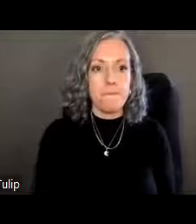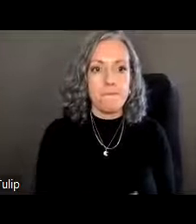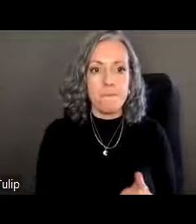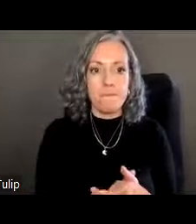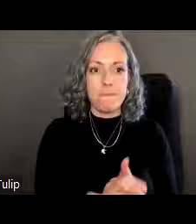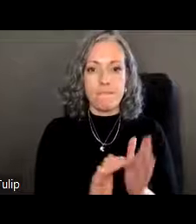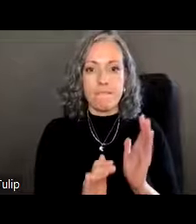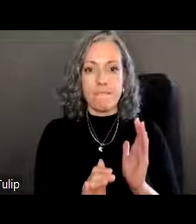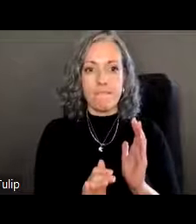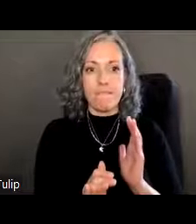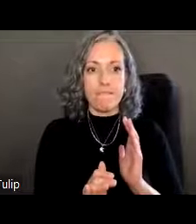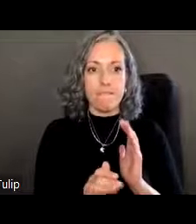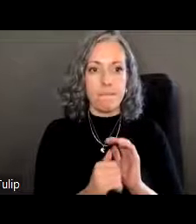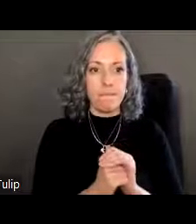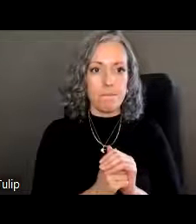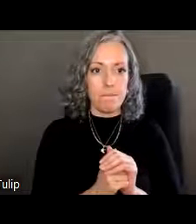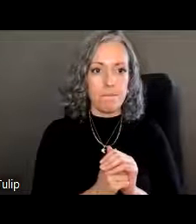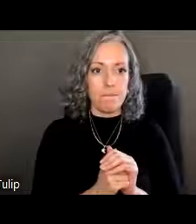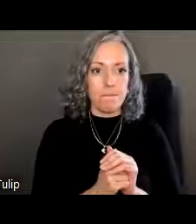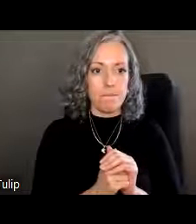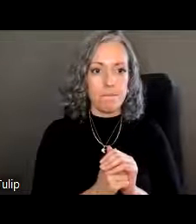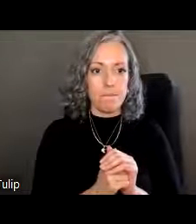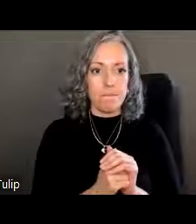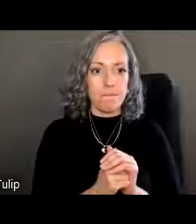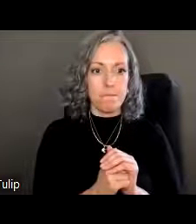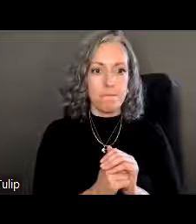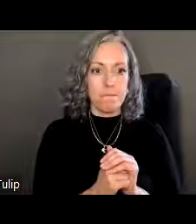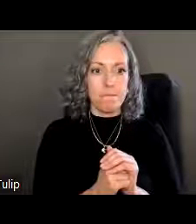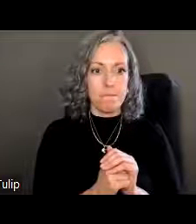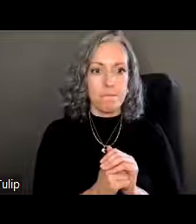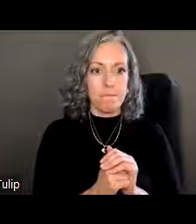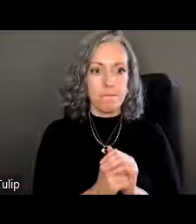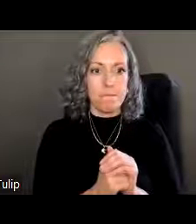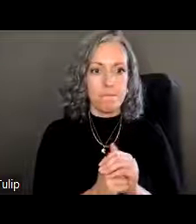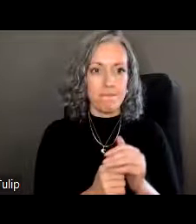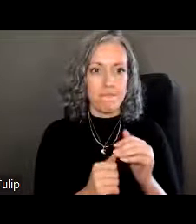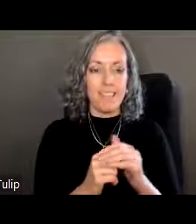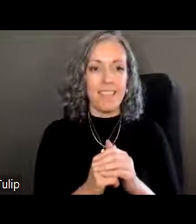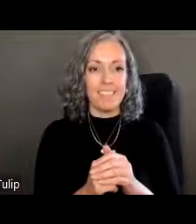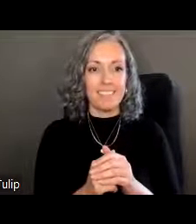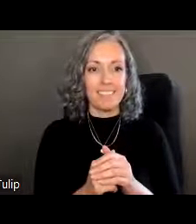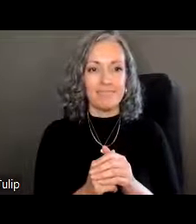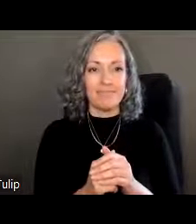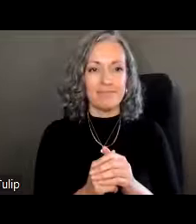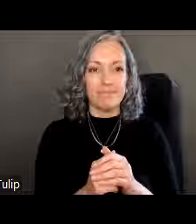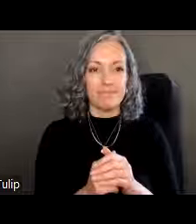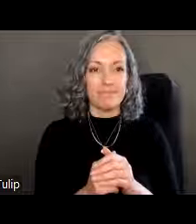Ahora se llama providencia, que nos da alimento, vida y sustento.